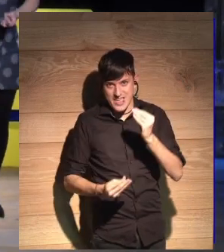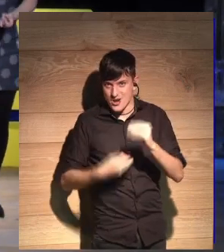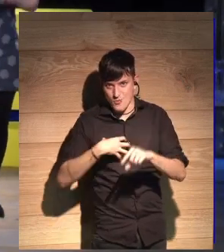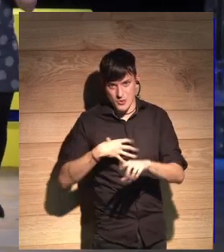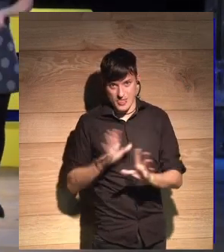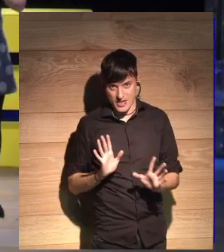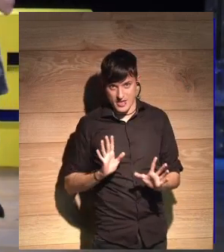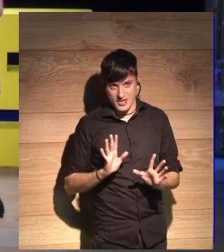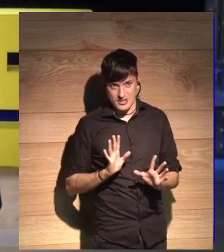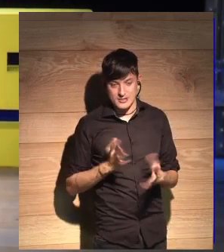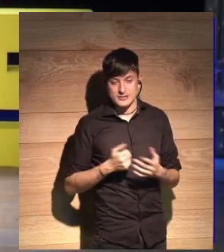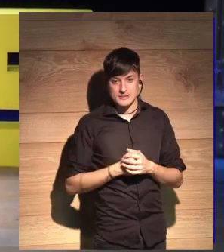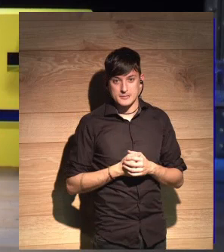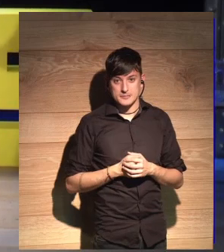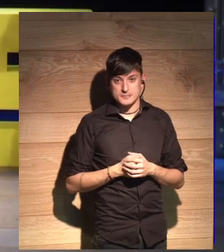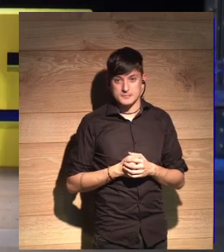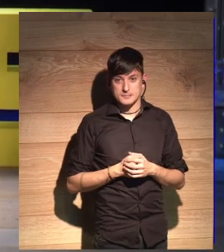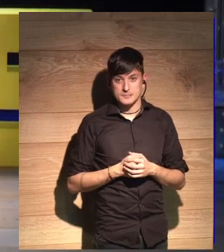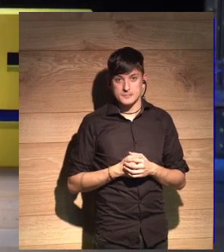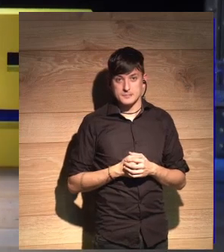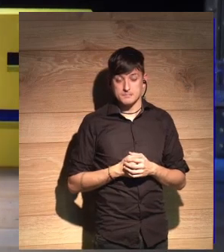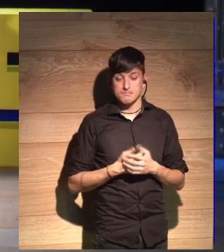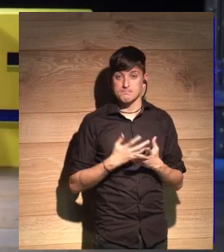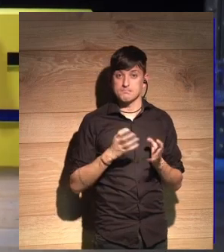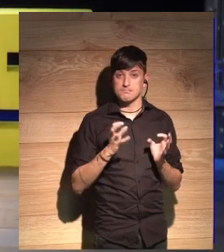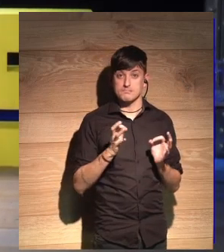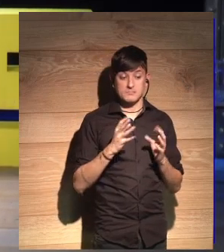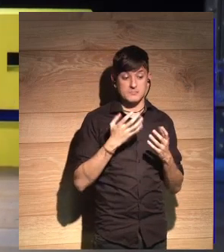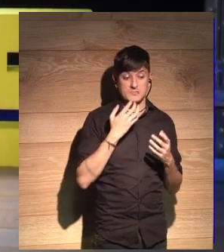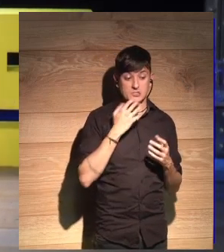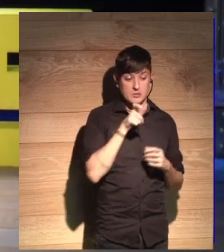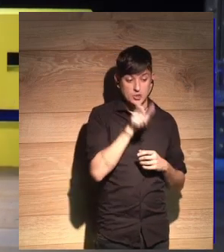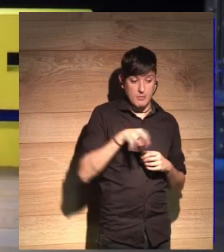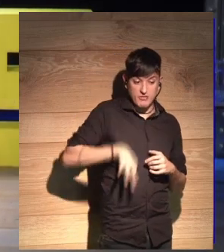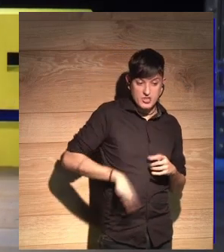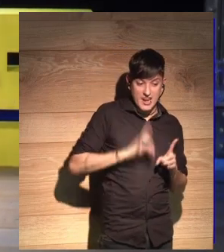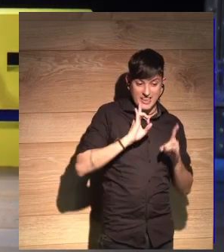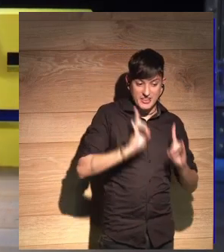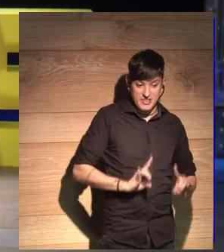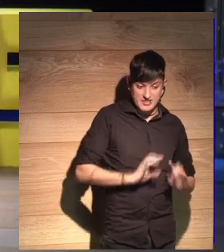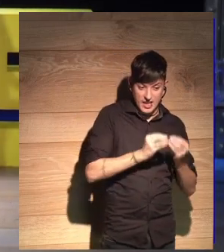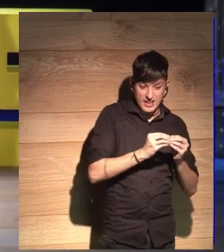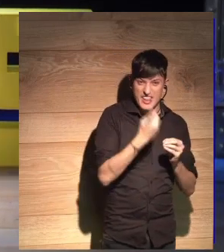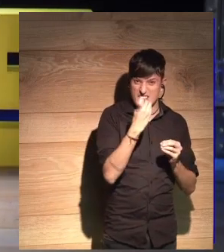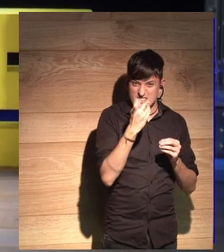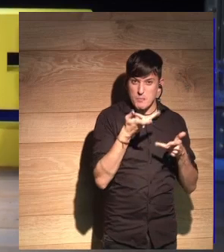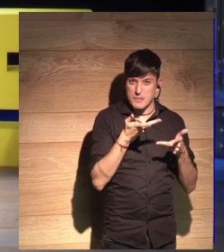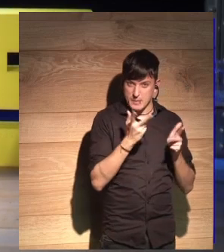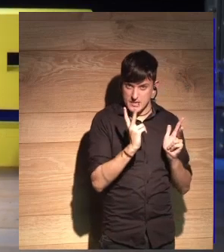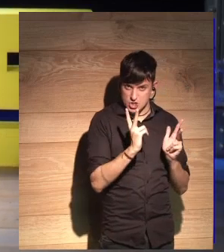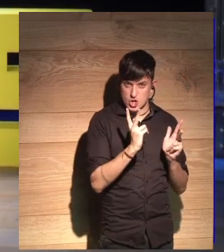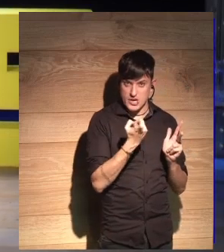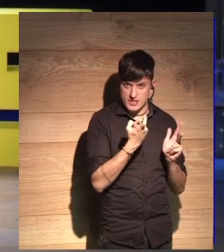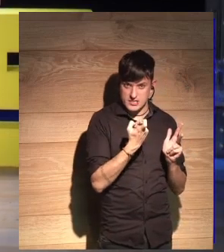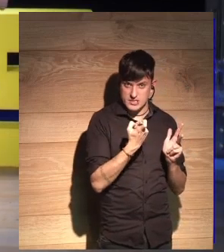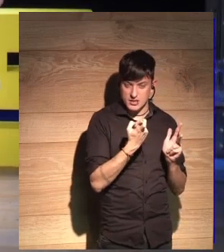be an electrician requires a license. It's dangerous technology, and we understand it as such, and yet, with new technology, we